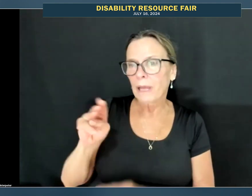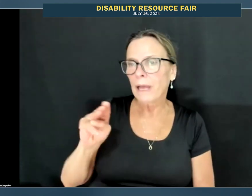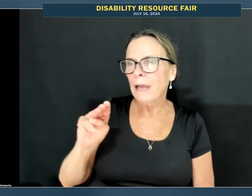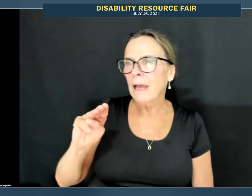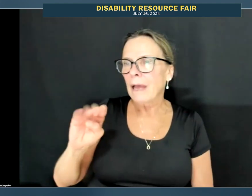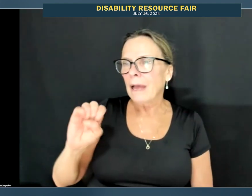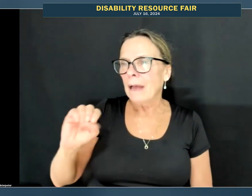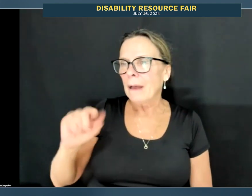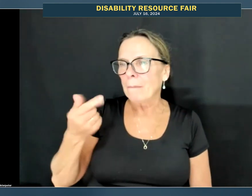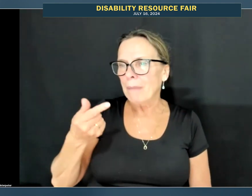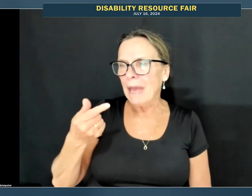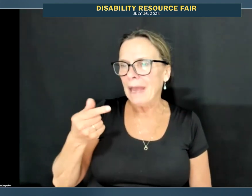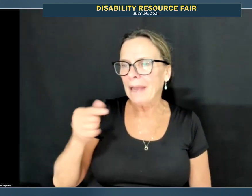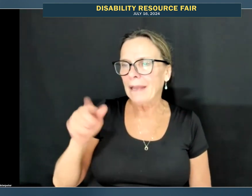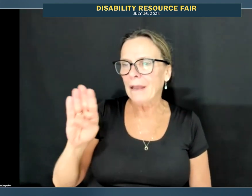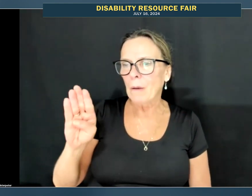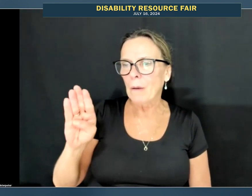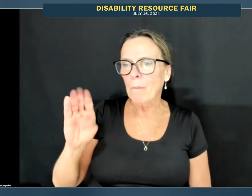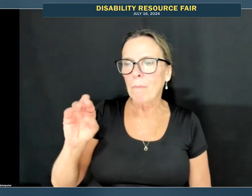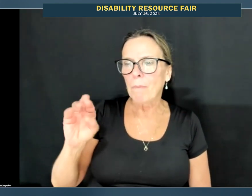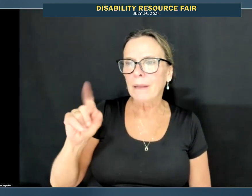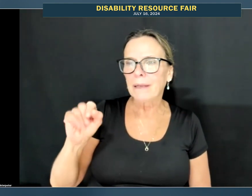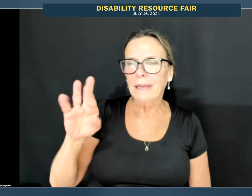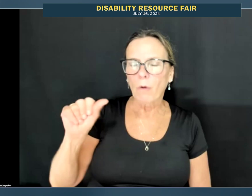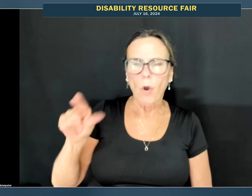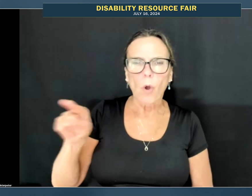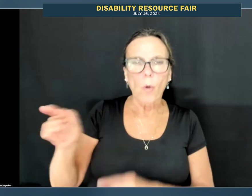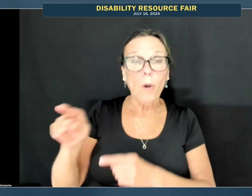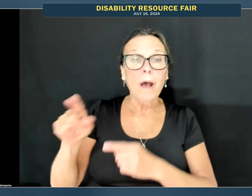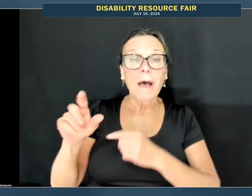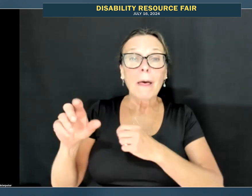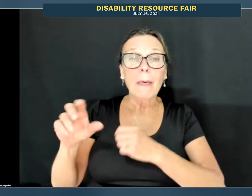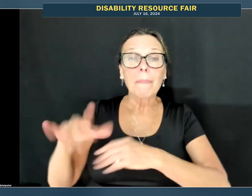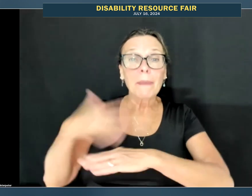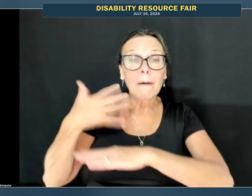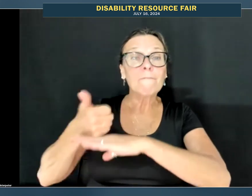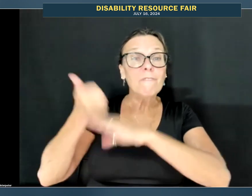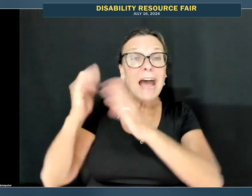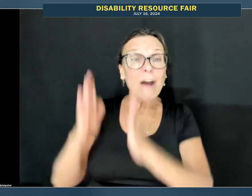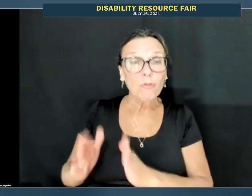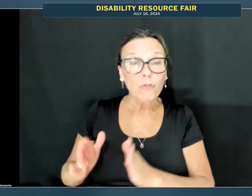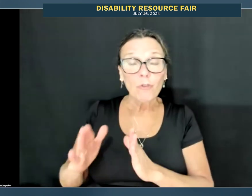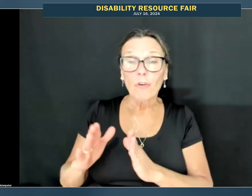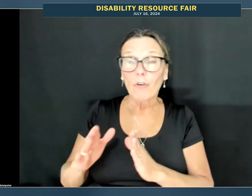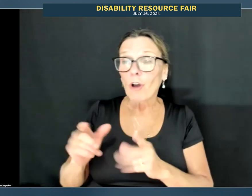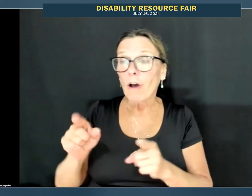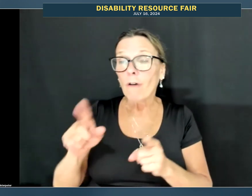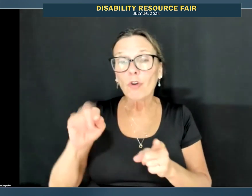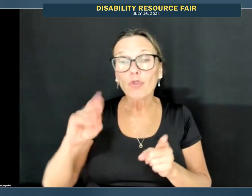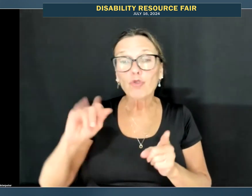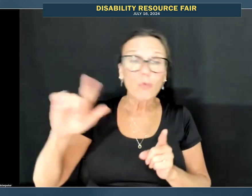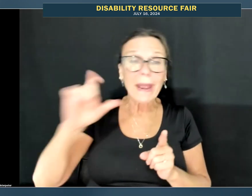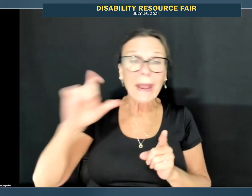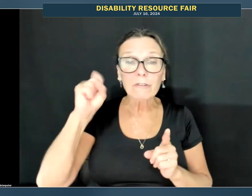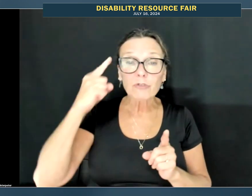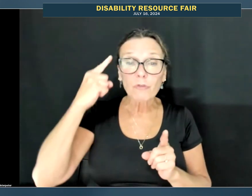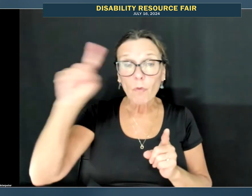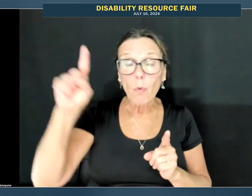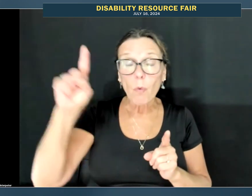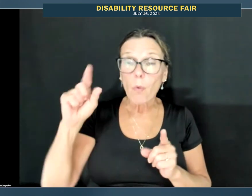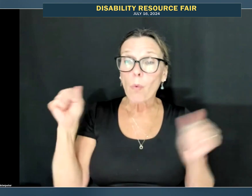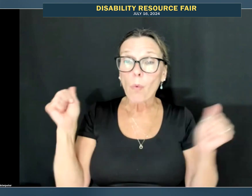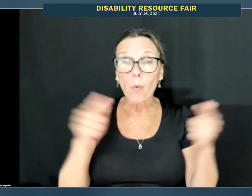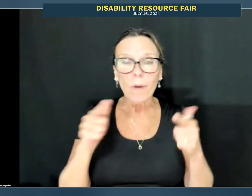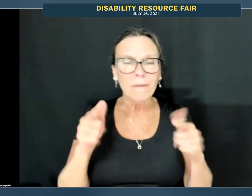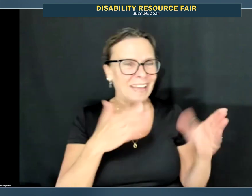the founder of Unpaved Trails for All. Hello, Meg. Hello, Councillor Dubs. Thank you